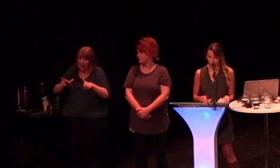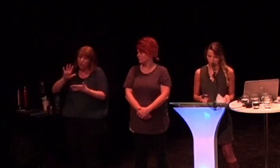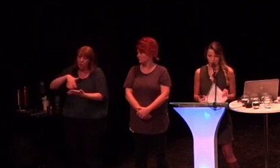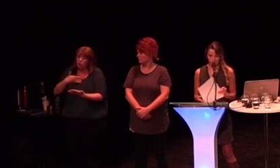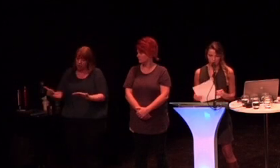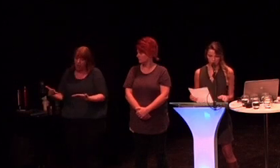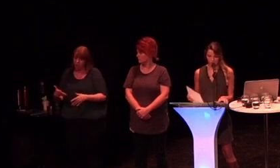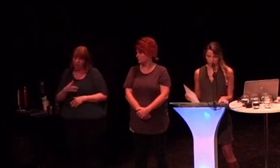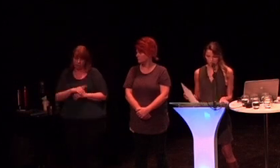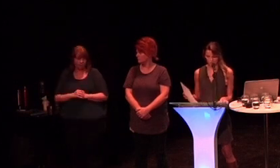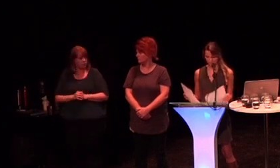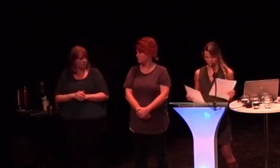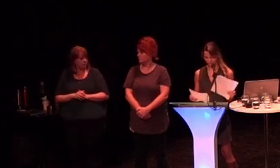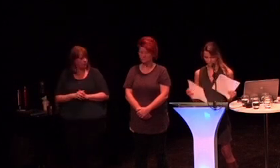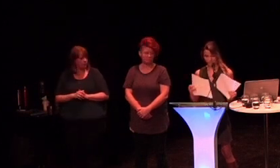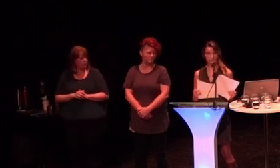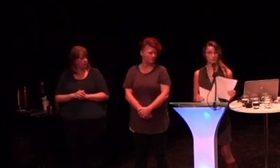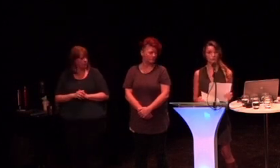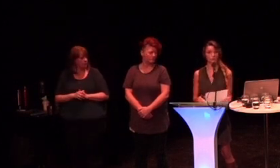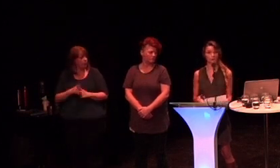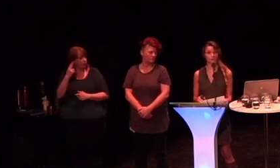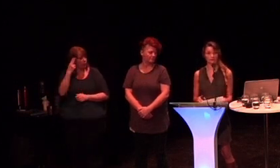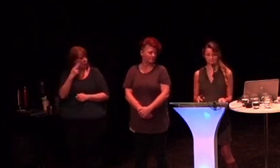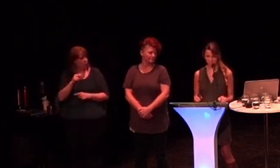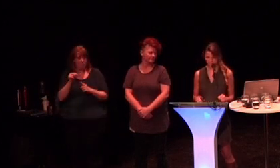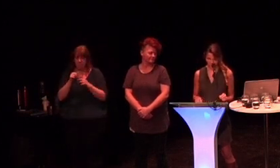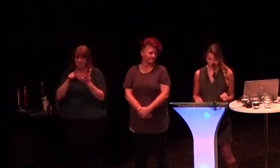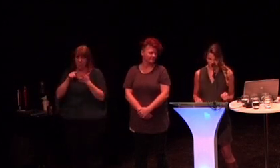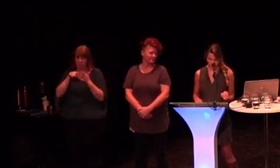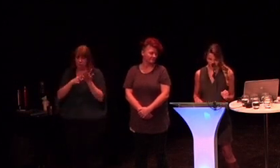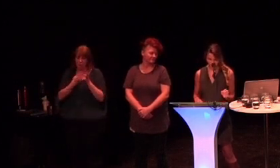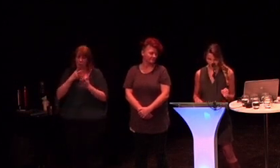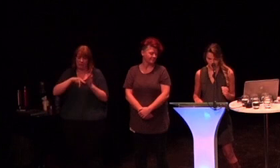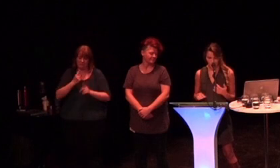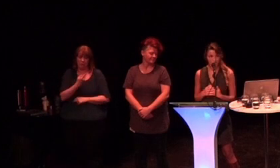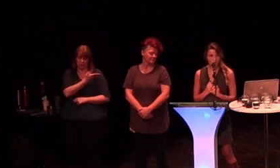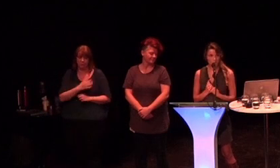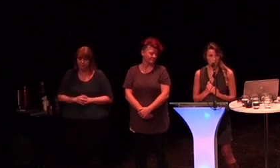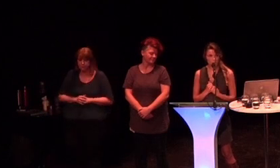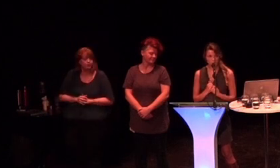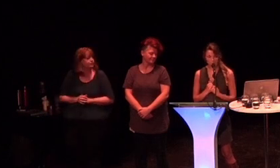first. So it's called poetry.